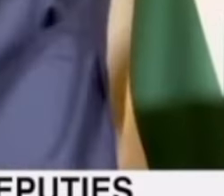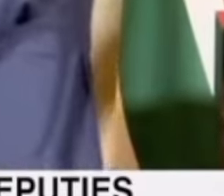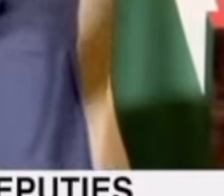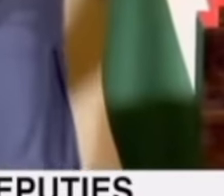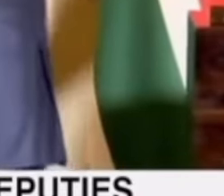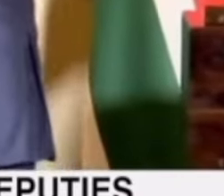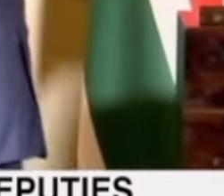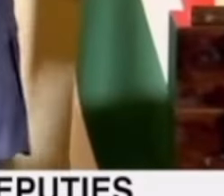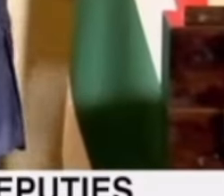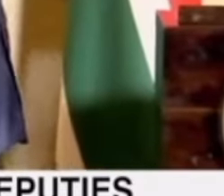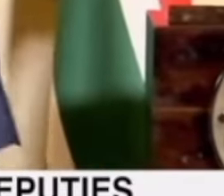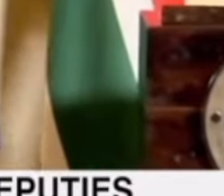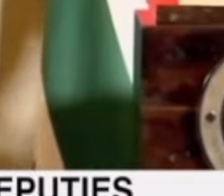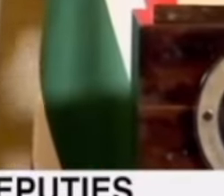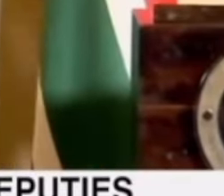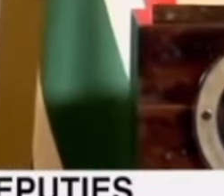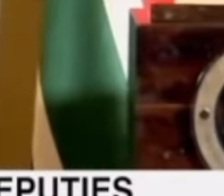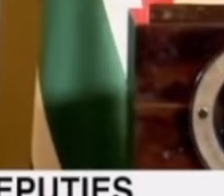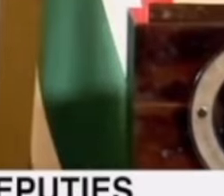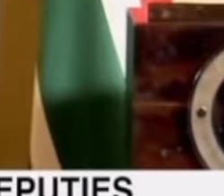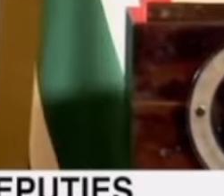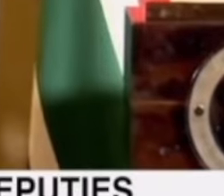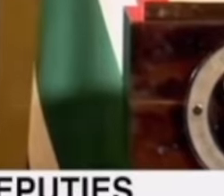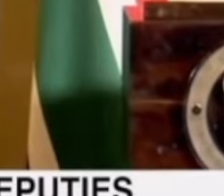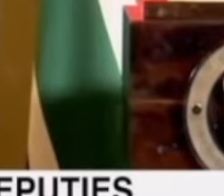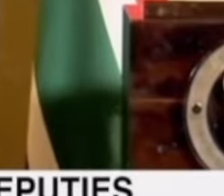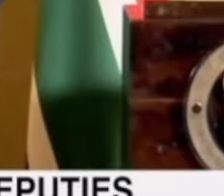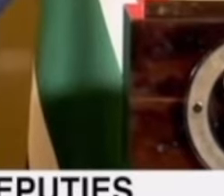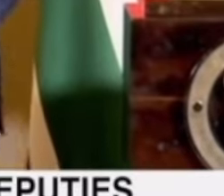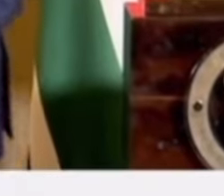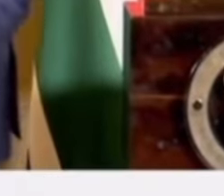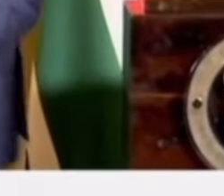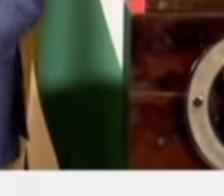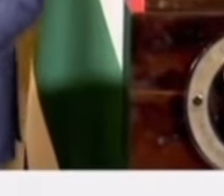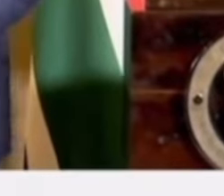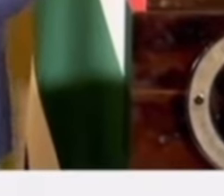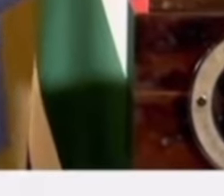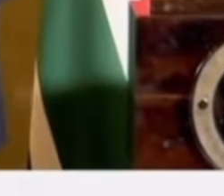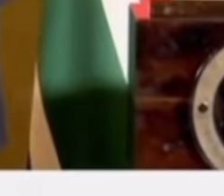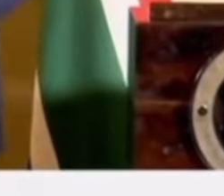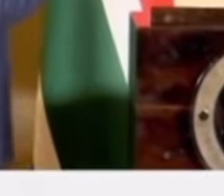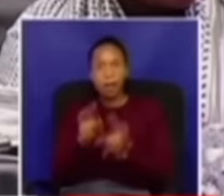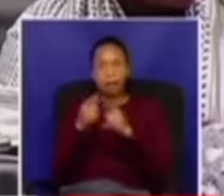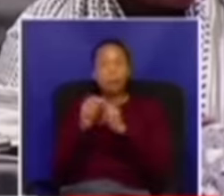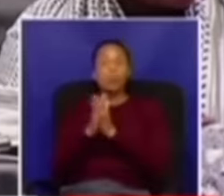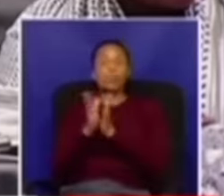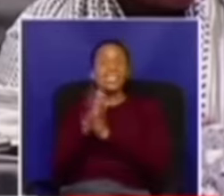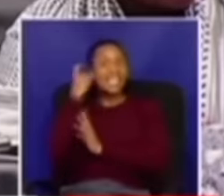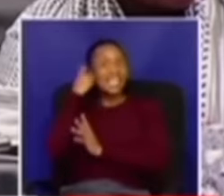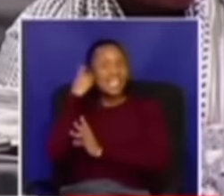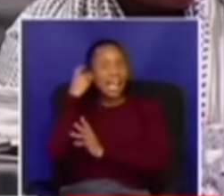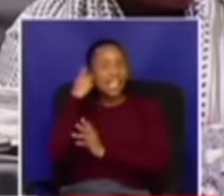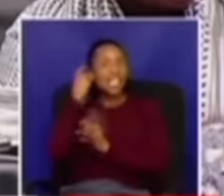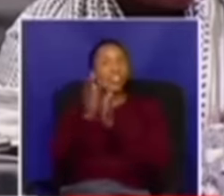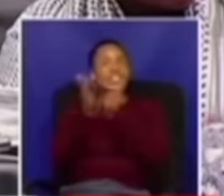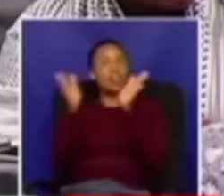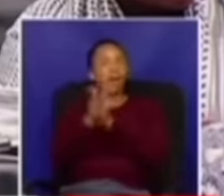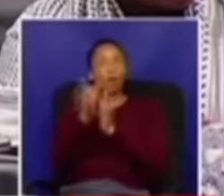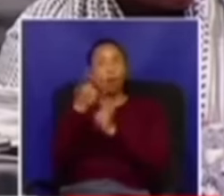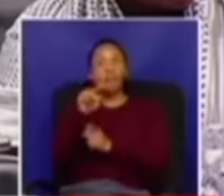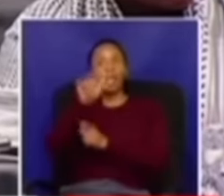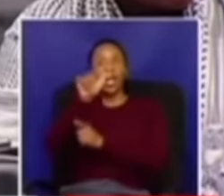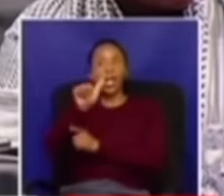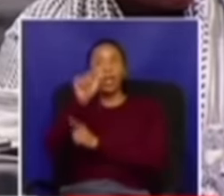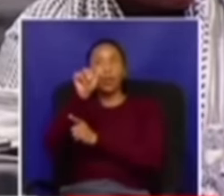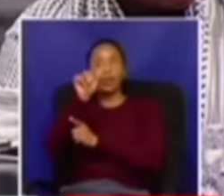constitutional prerogative of the president and cabinet check section 231 of the constitution